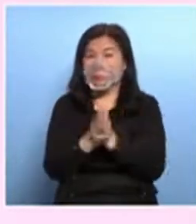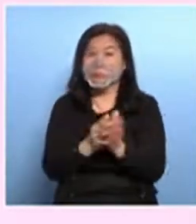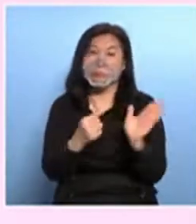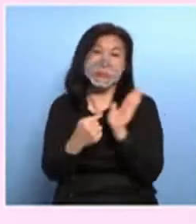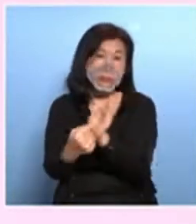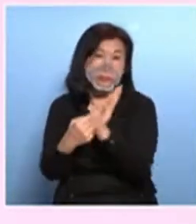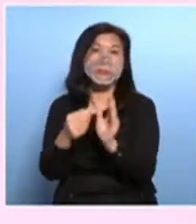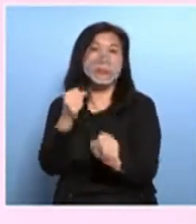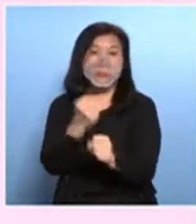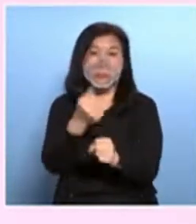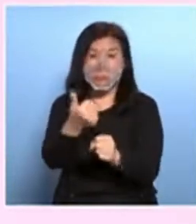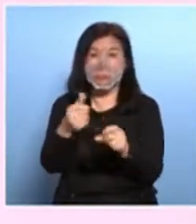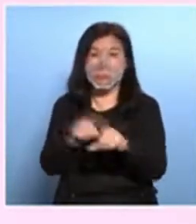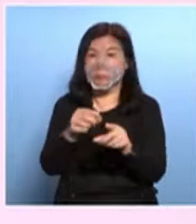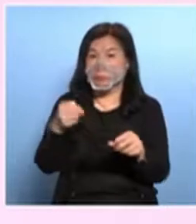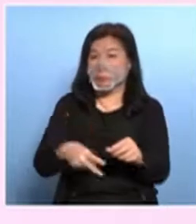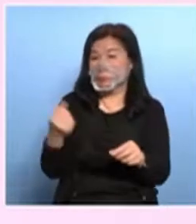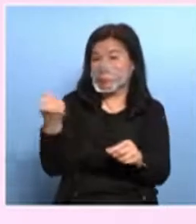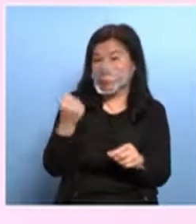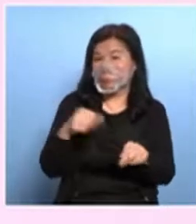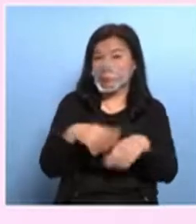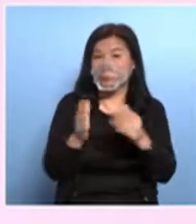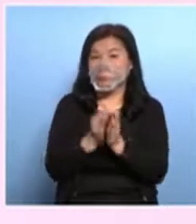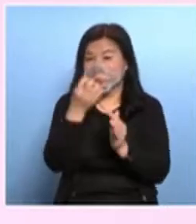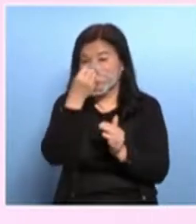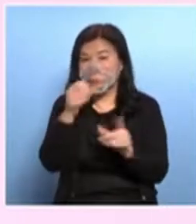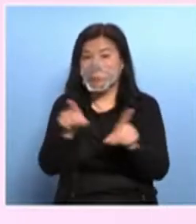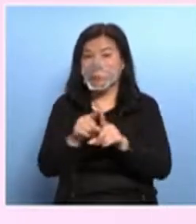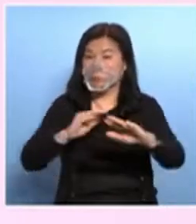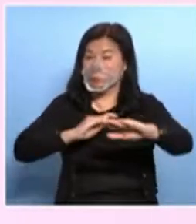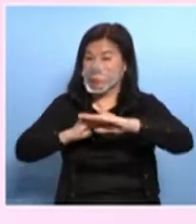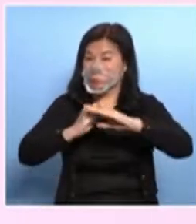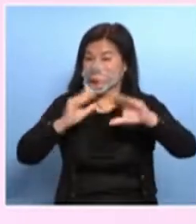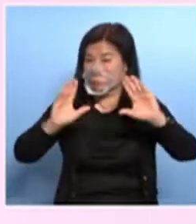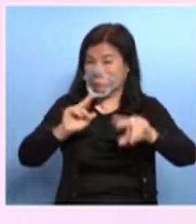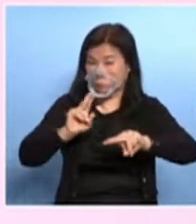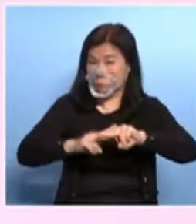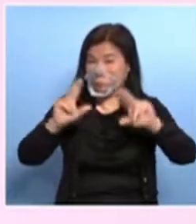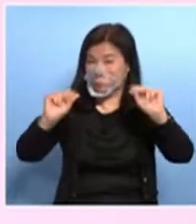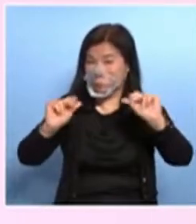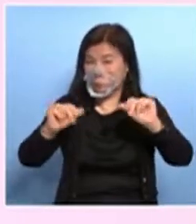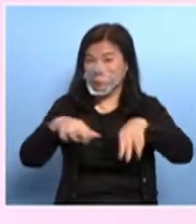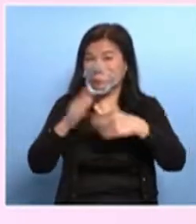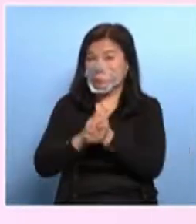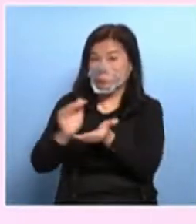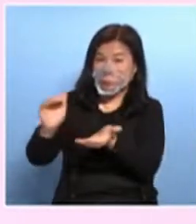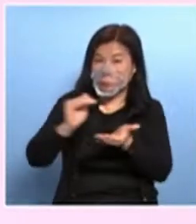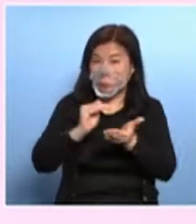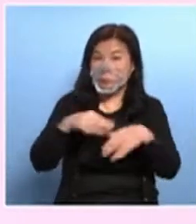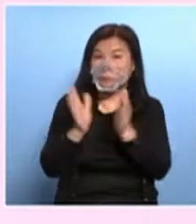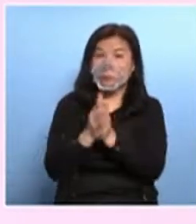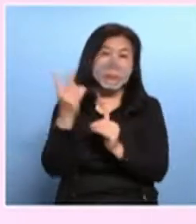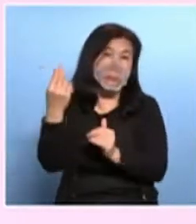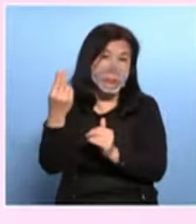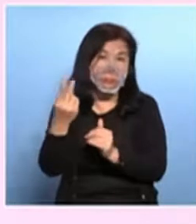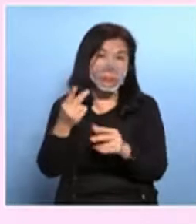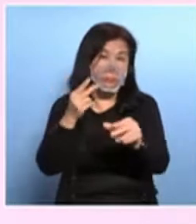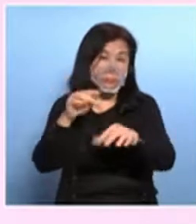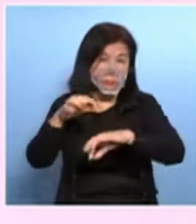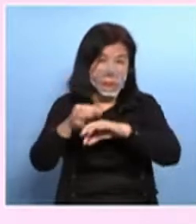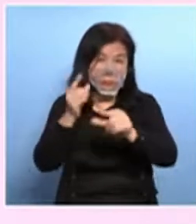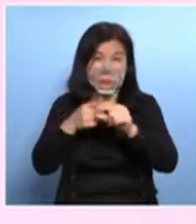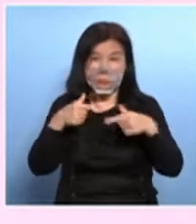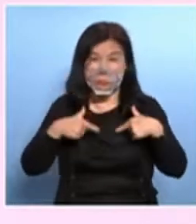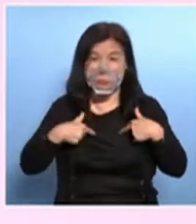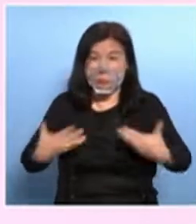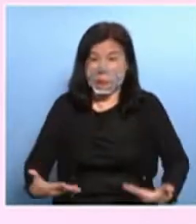to make good use of the Hong Kong markets for green financing. It has also further strengthened Hong Kong's functions as an offshore RMB hub and a green financial